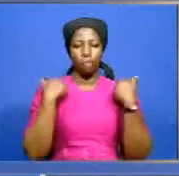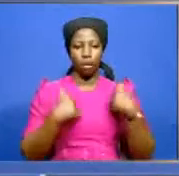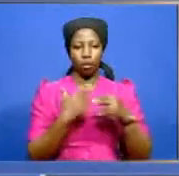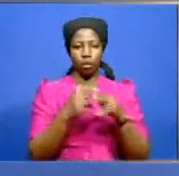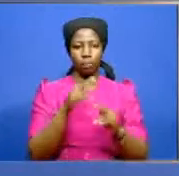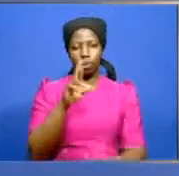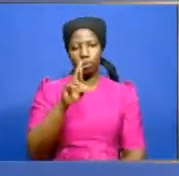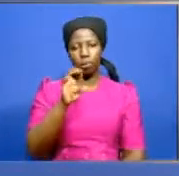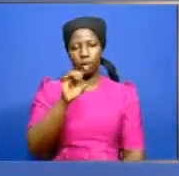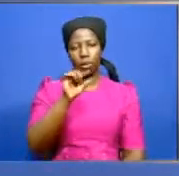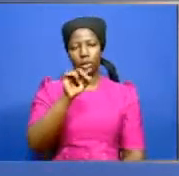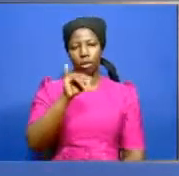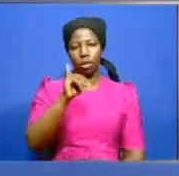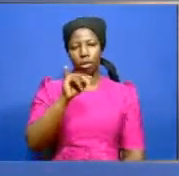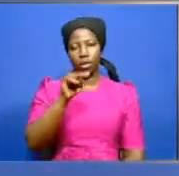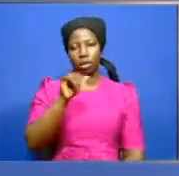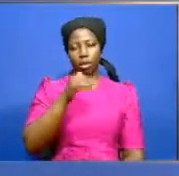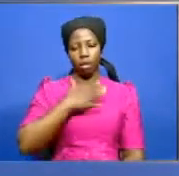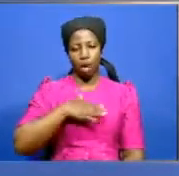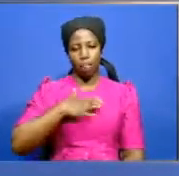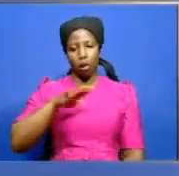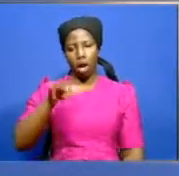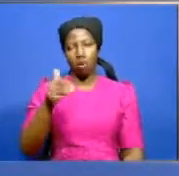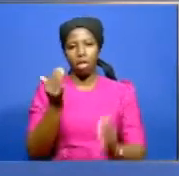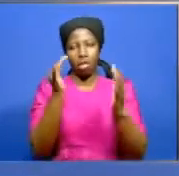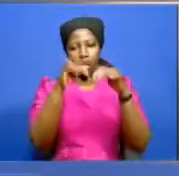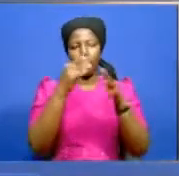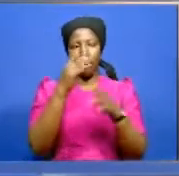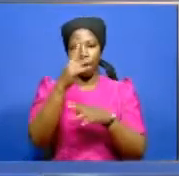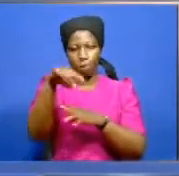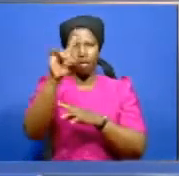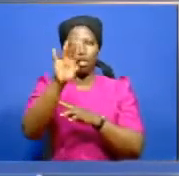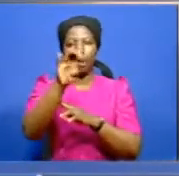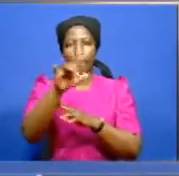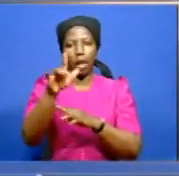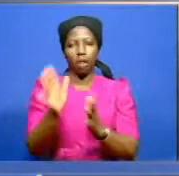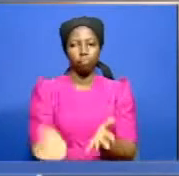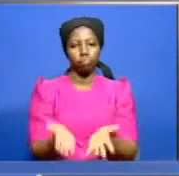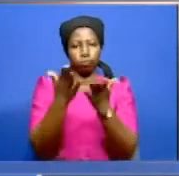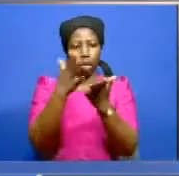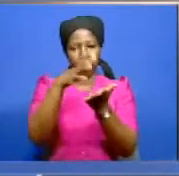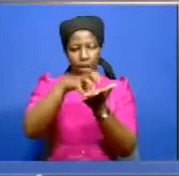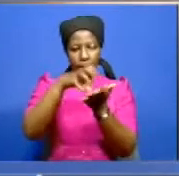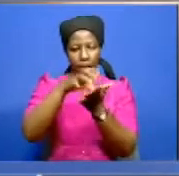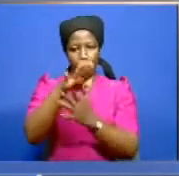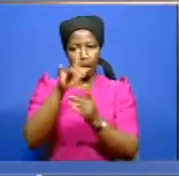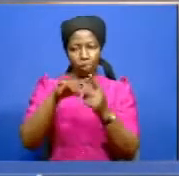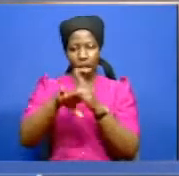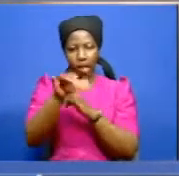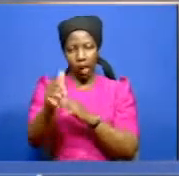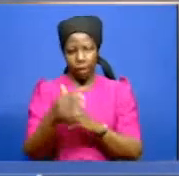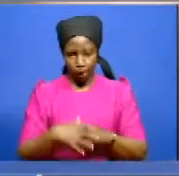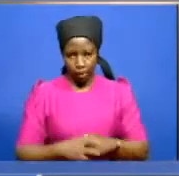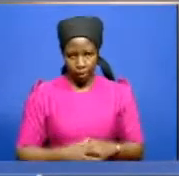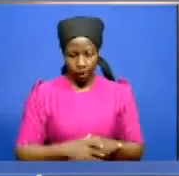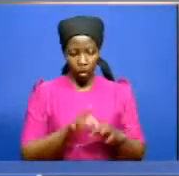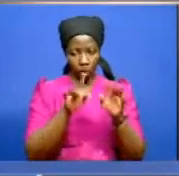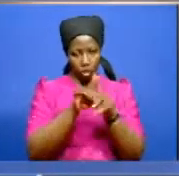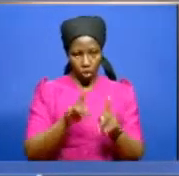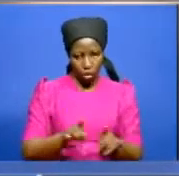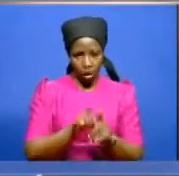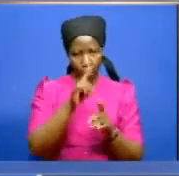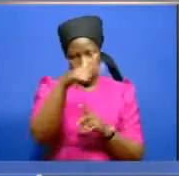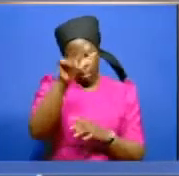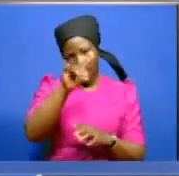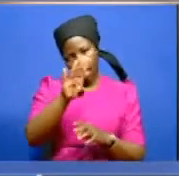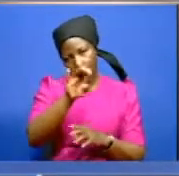Now the Samburu County Assembly has passed a bill elevating Wamba market status to a town. The County Assembly has also passed a bill that will